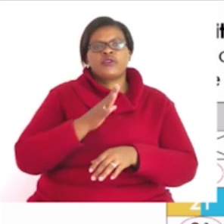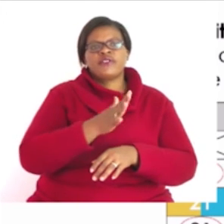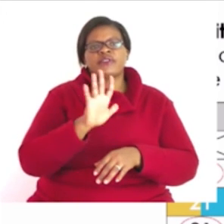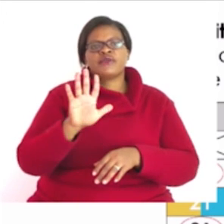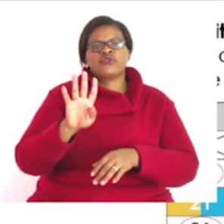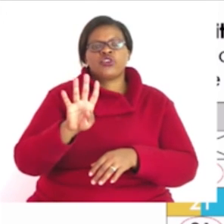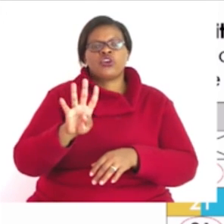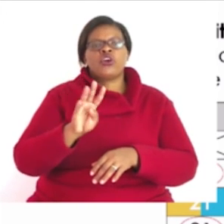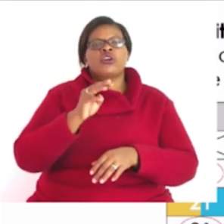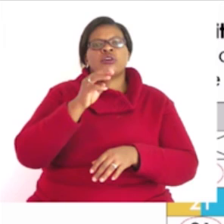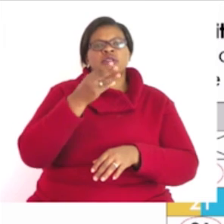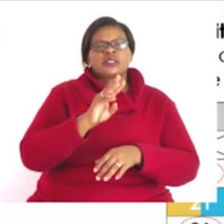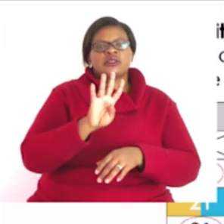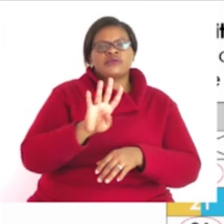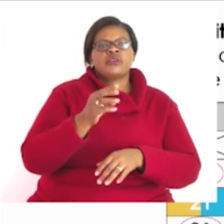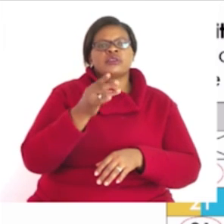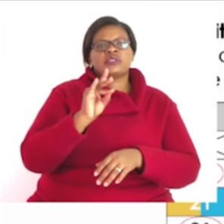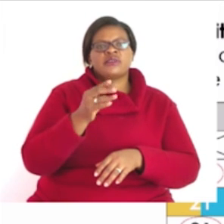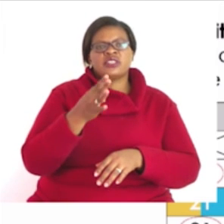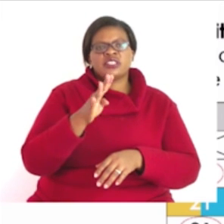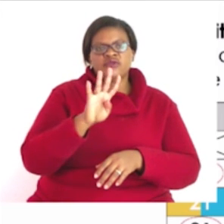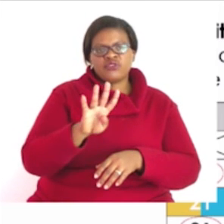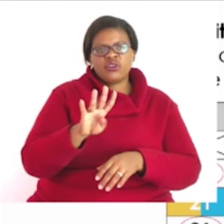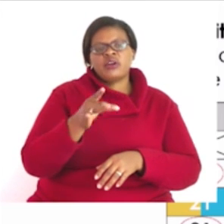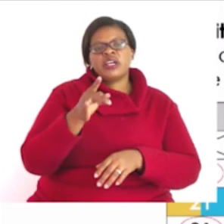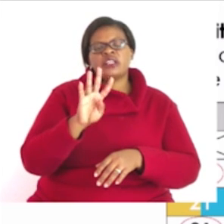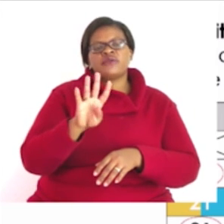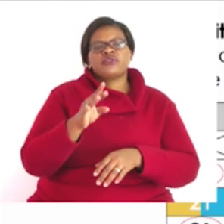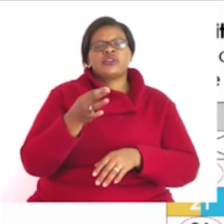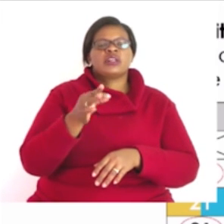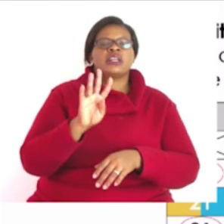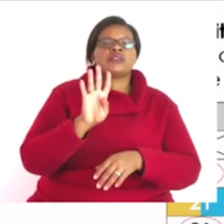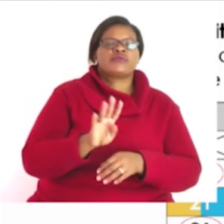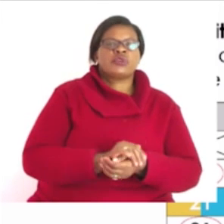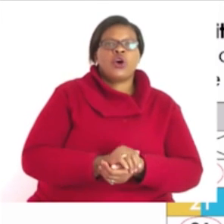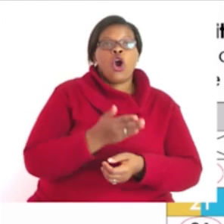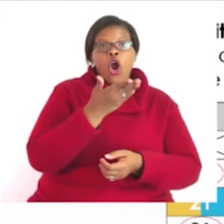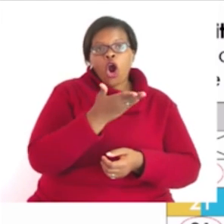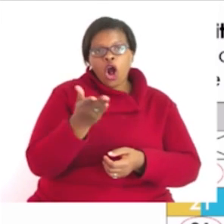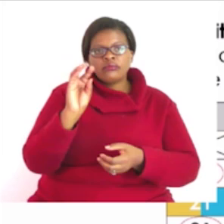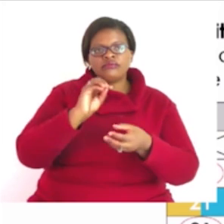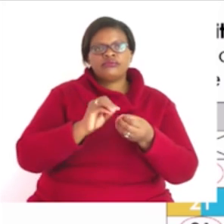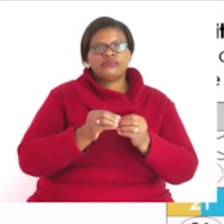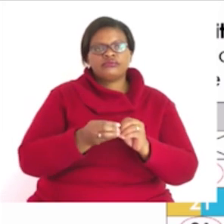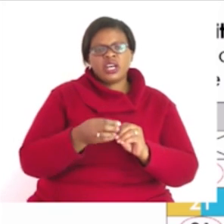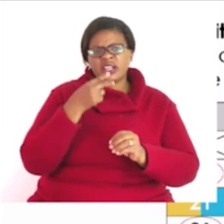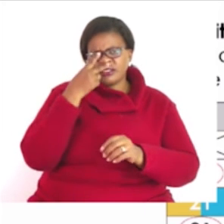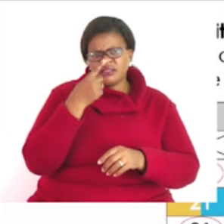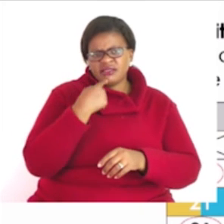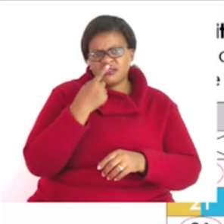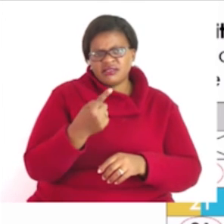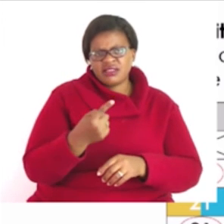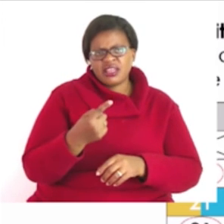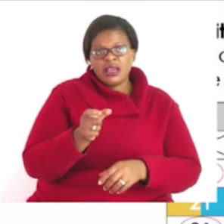54, 64, 74, and 84, and then 94. All these numbers, I can say they are